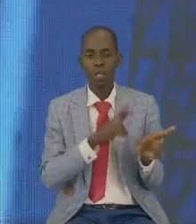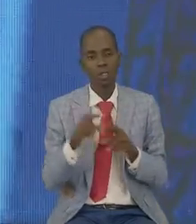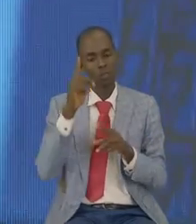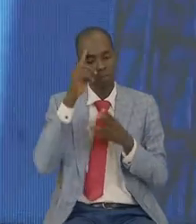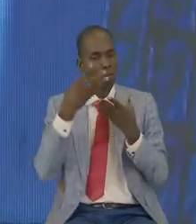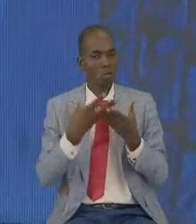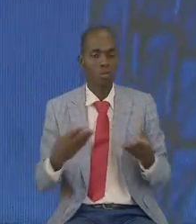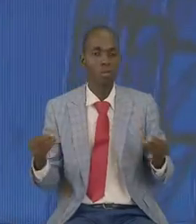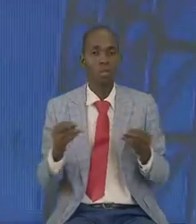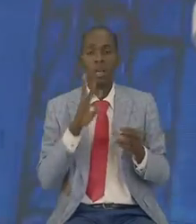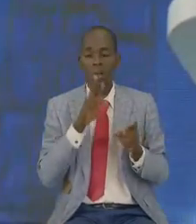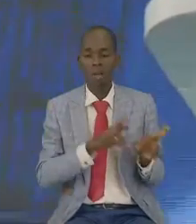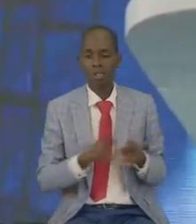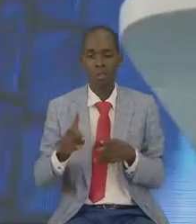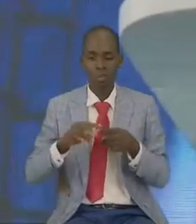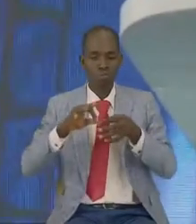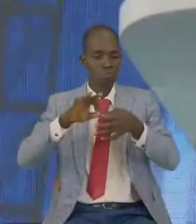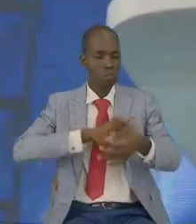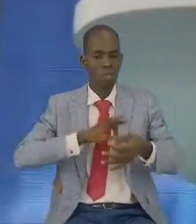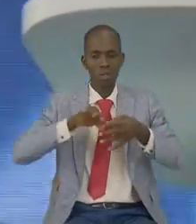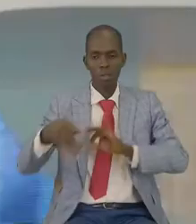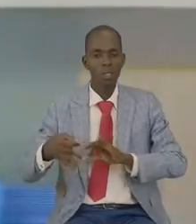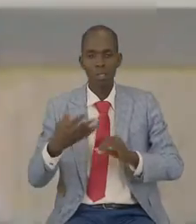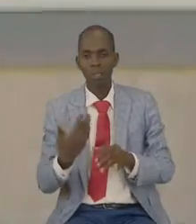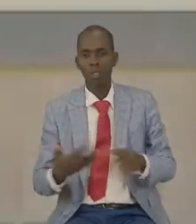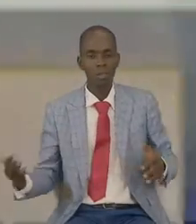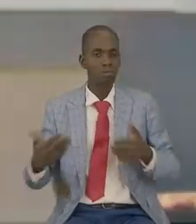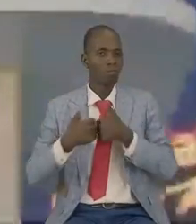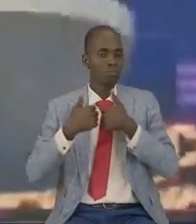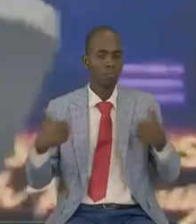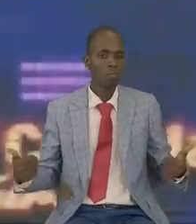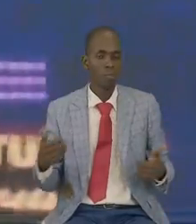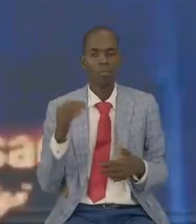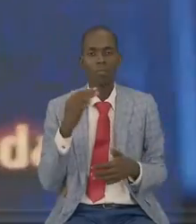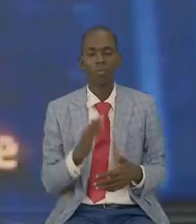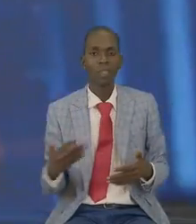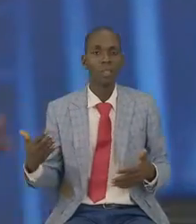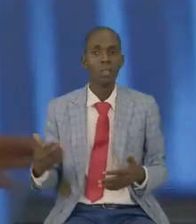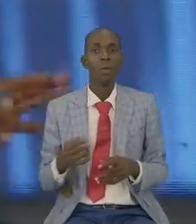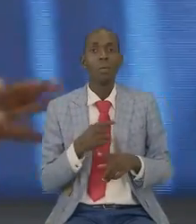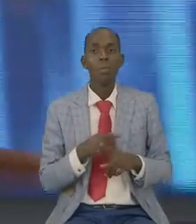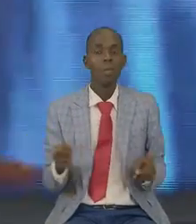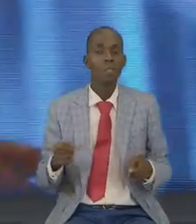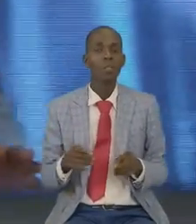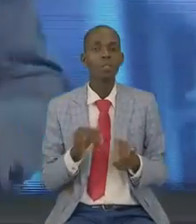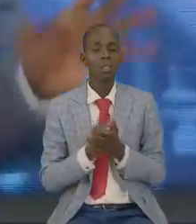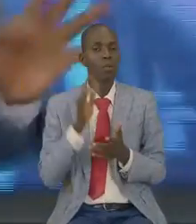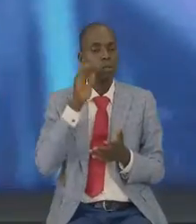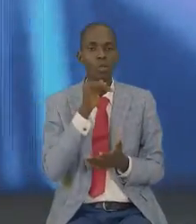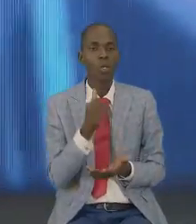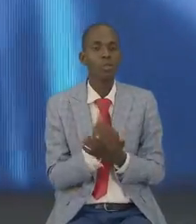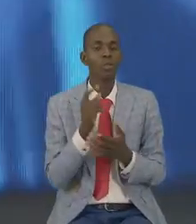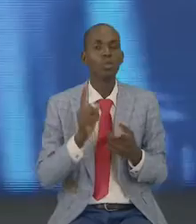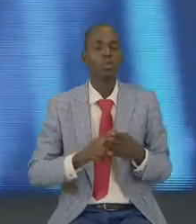things apart, and everything within them is not in the stage of praying in faith.